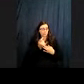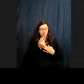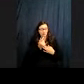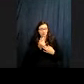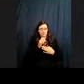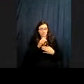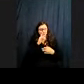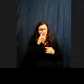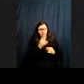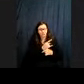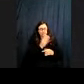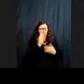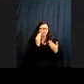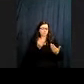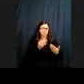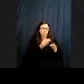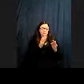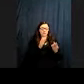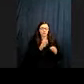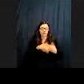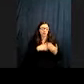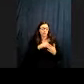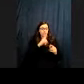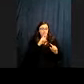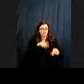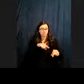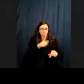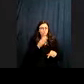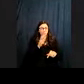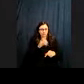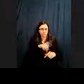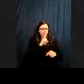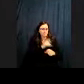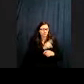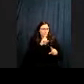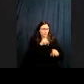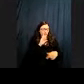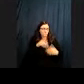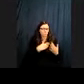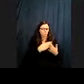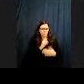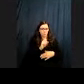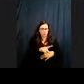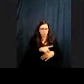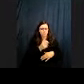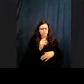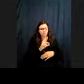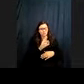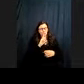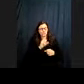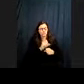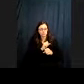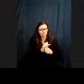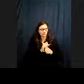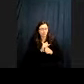irony decide that all answers are the answers to all questions, or that it's legit if